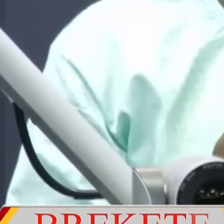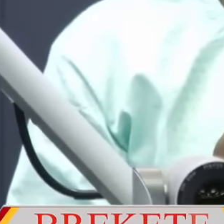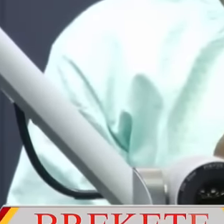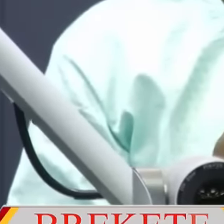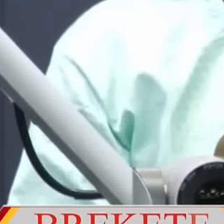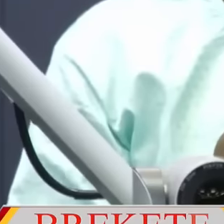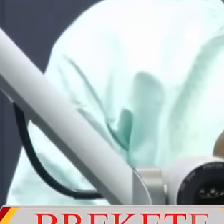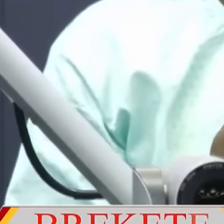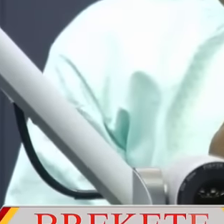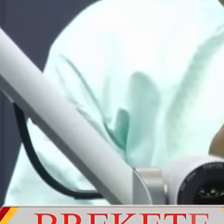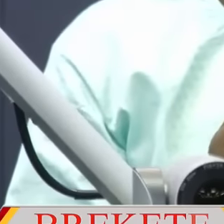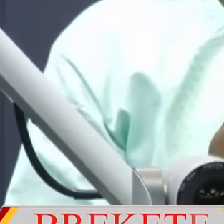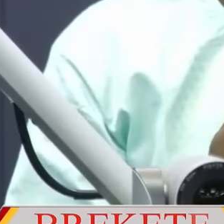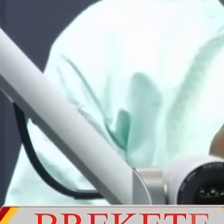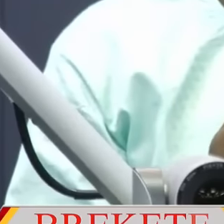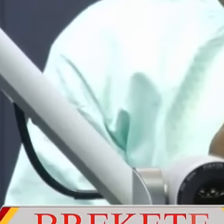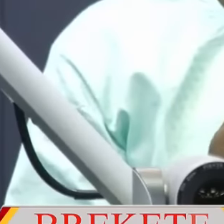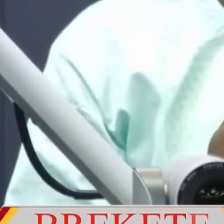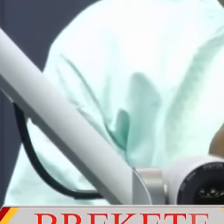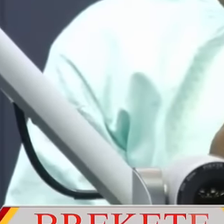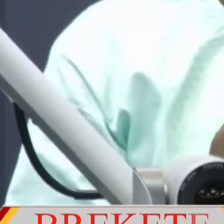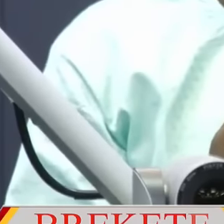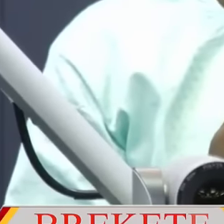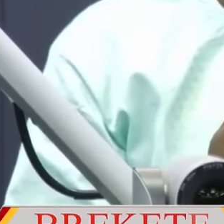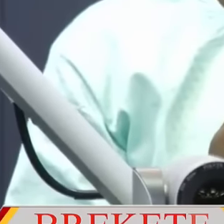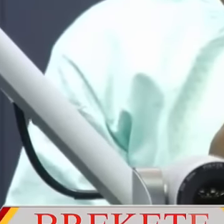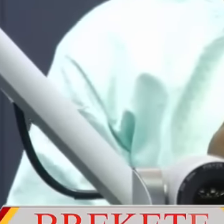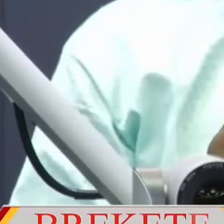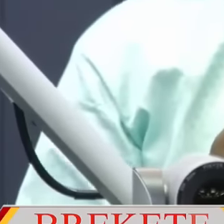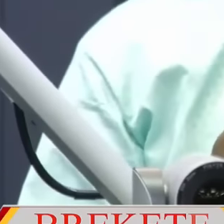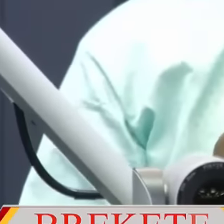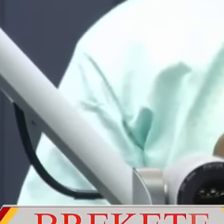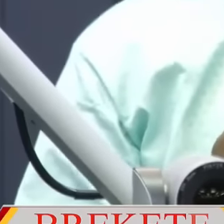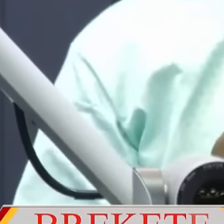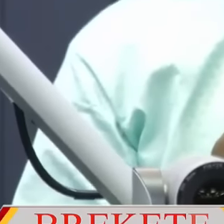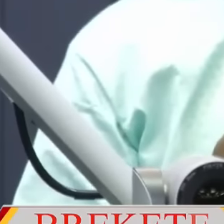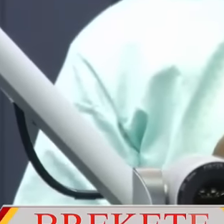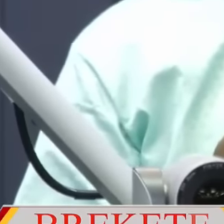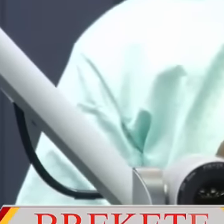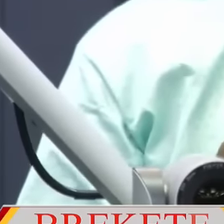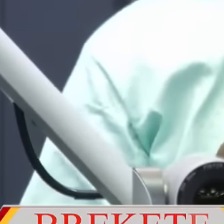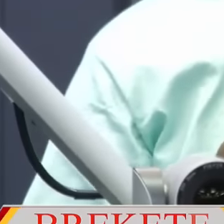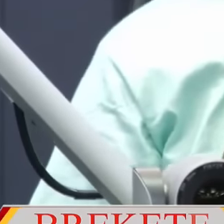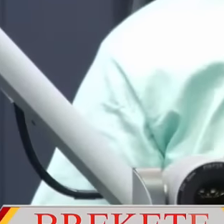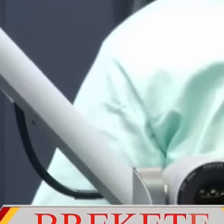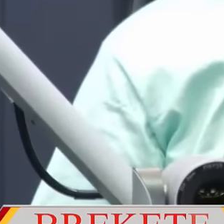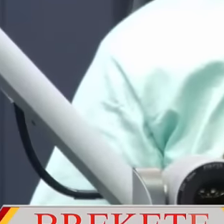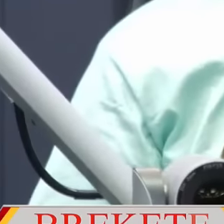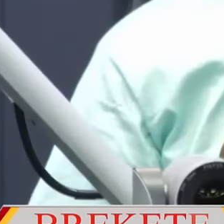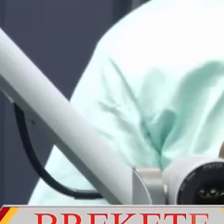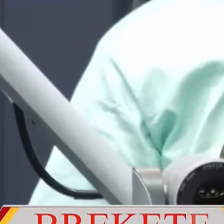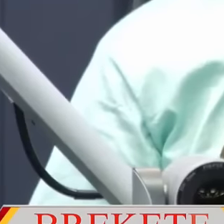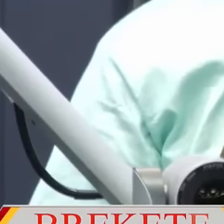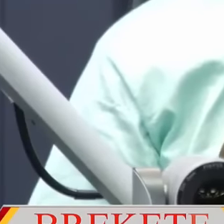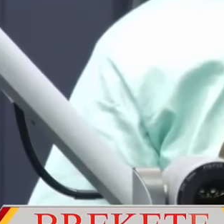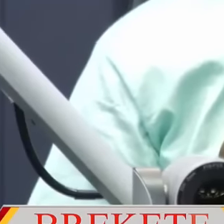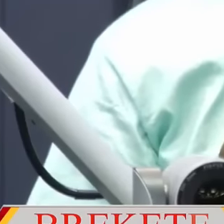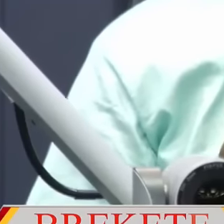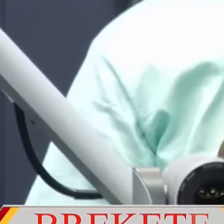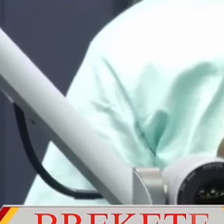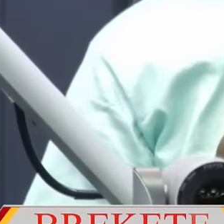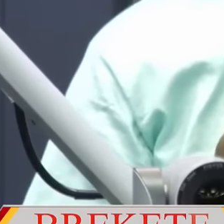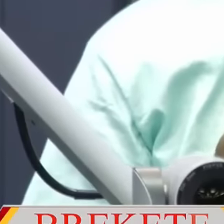lambar suka ce so sai ta magana ta domin abin da ka suka yi ta magana ta sai ya kokari su lura da